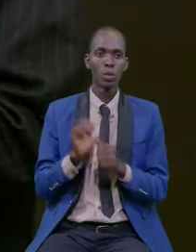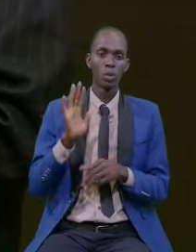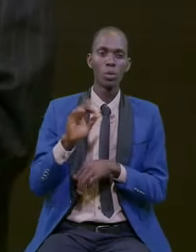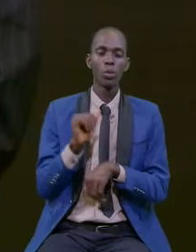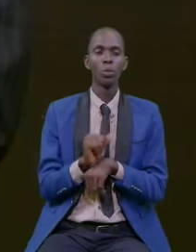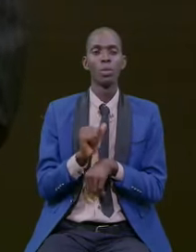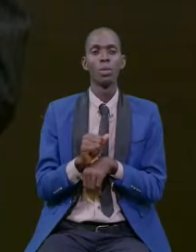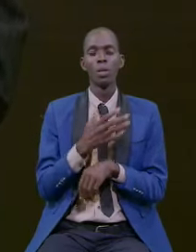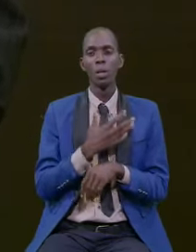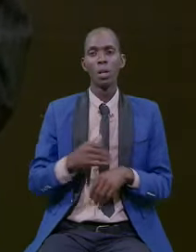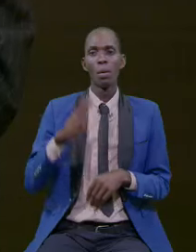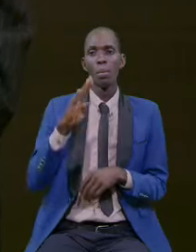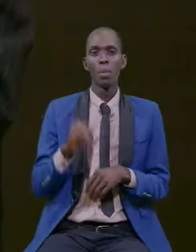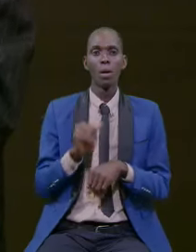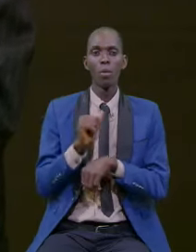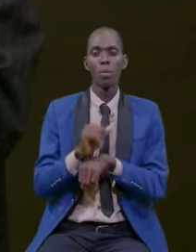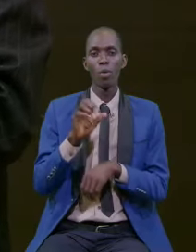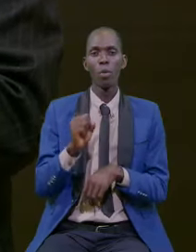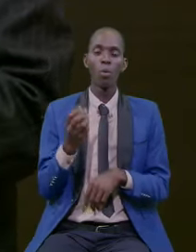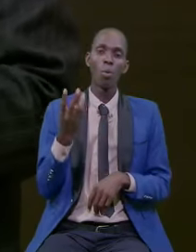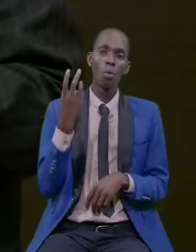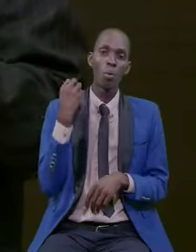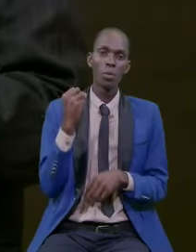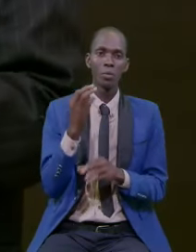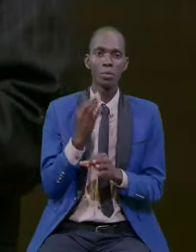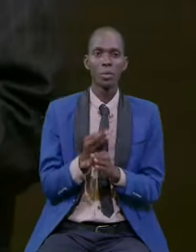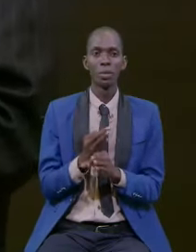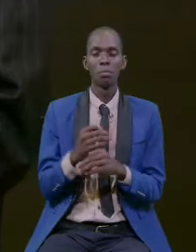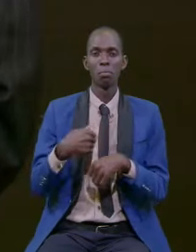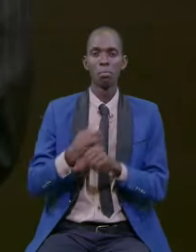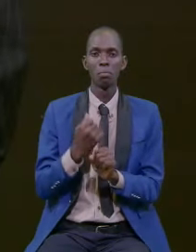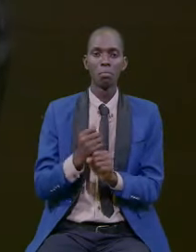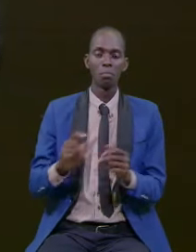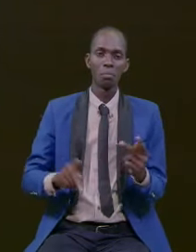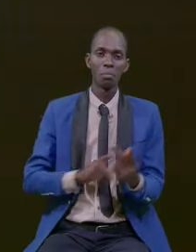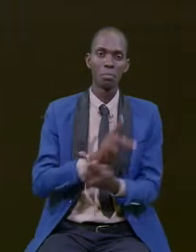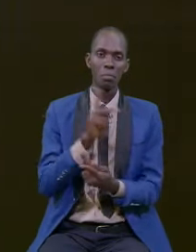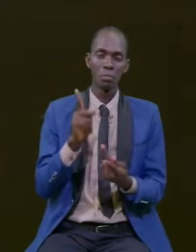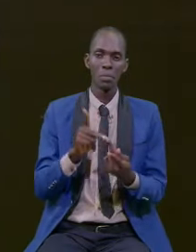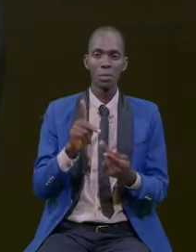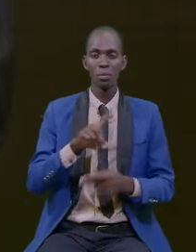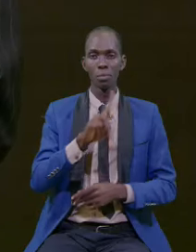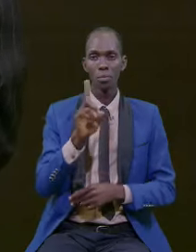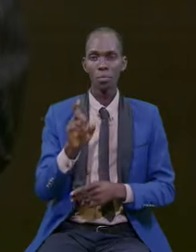works, and by works was faith made